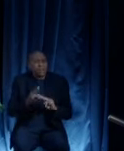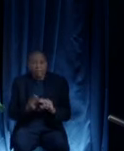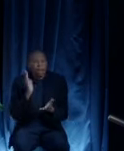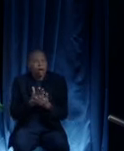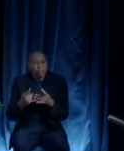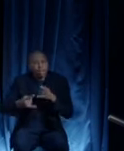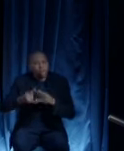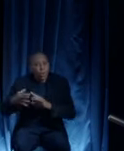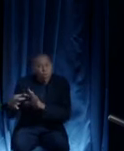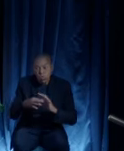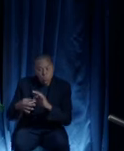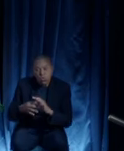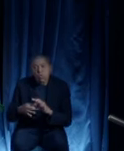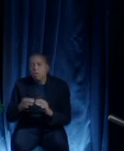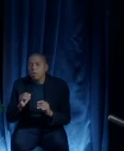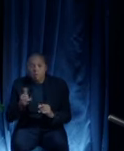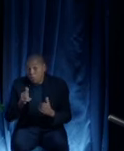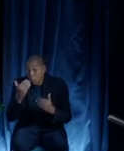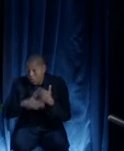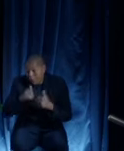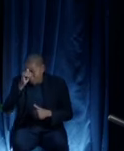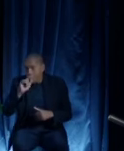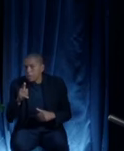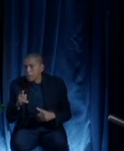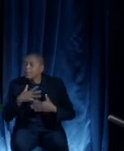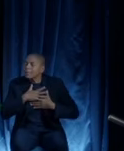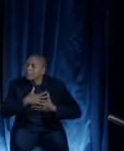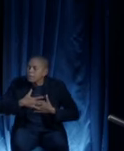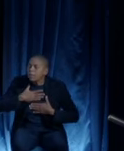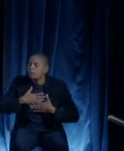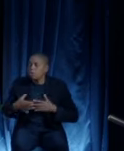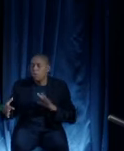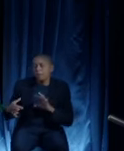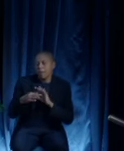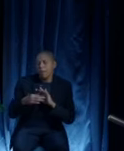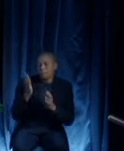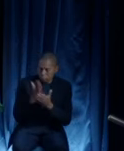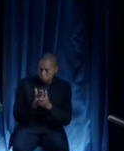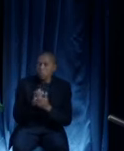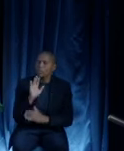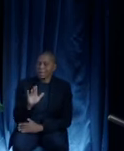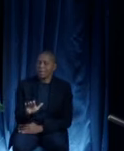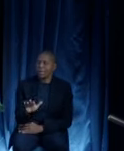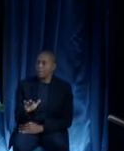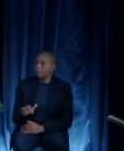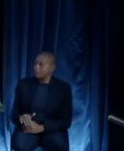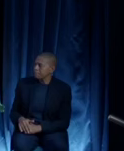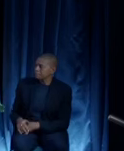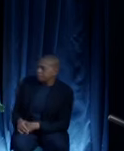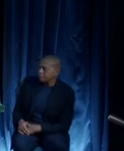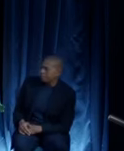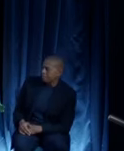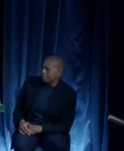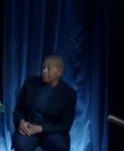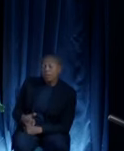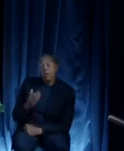And likewise, that when people say that there is this sexualized or